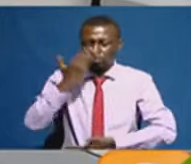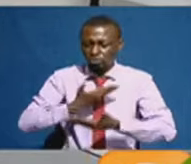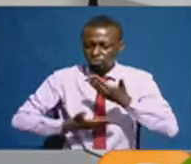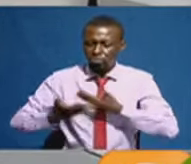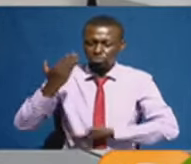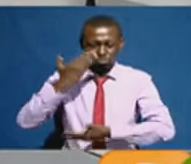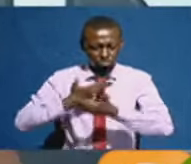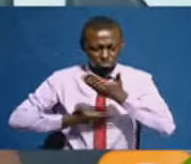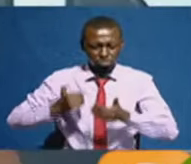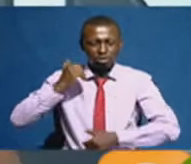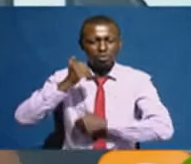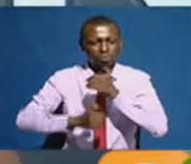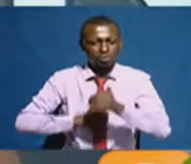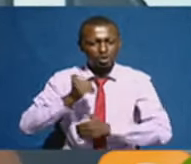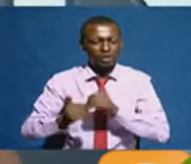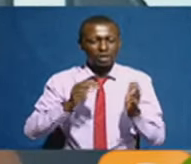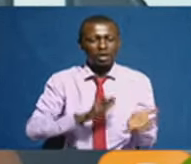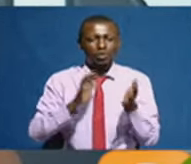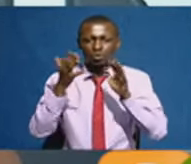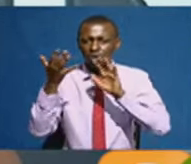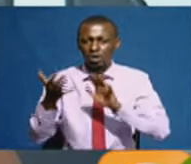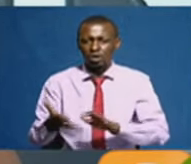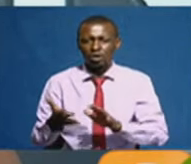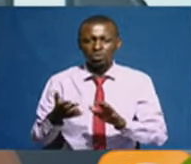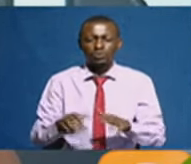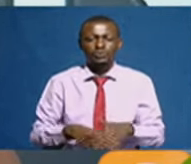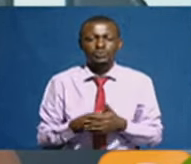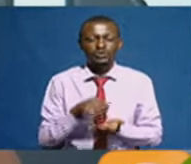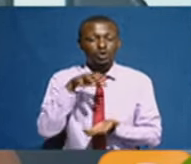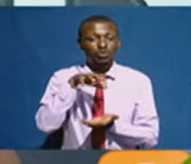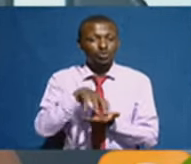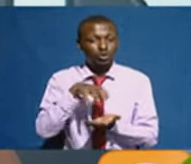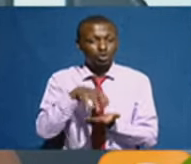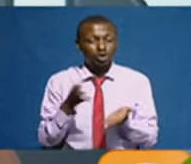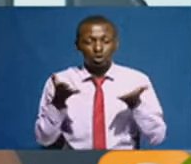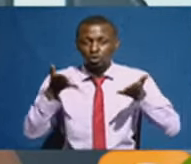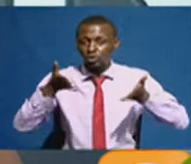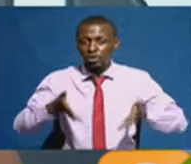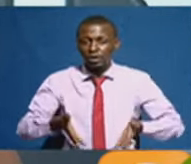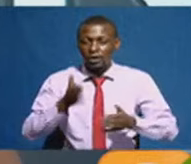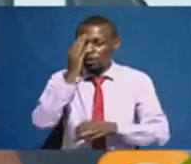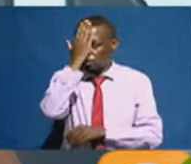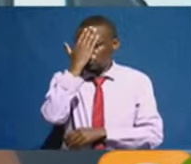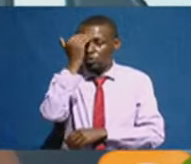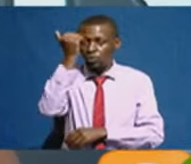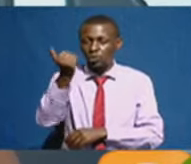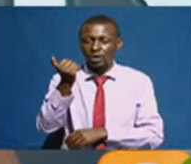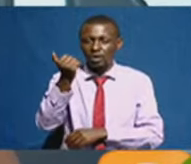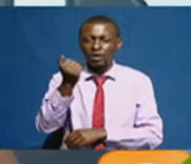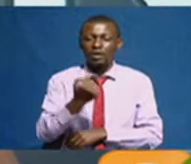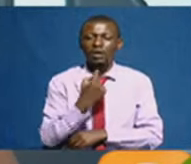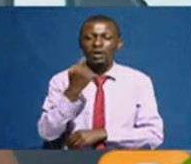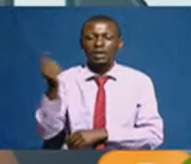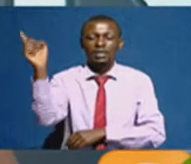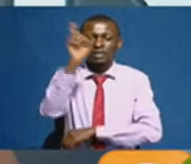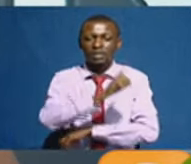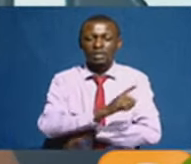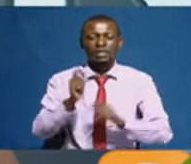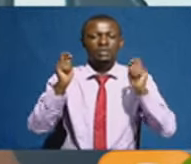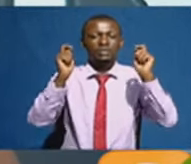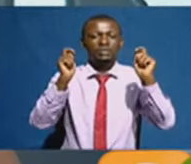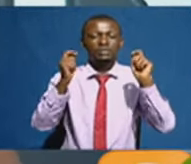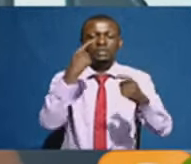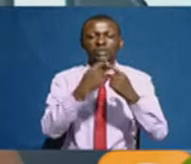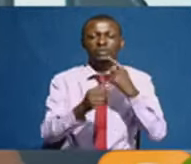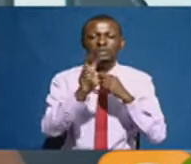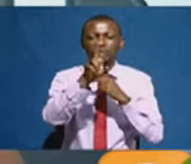process. Because where we are now is as a result of, you know, that 100-day strike in 2017.